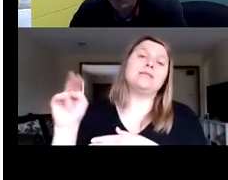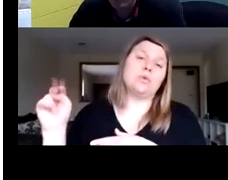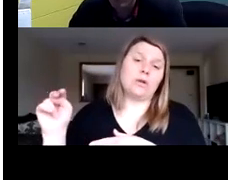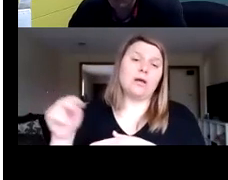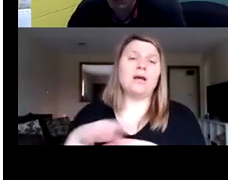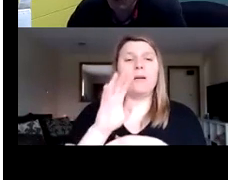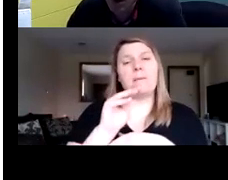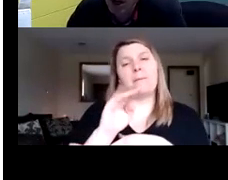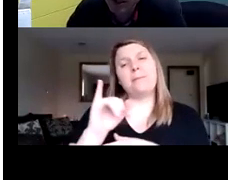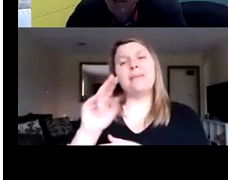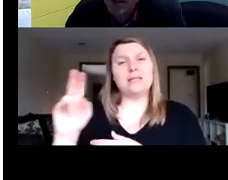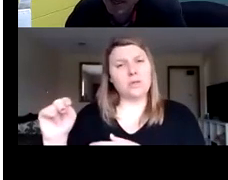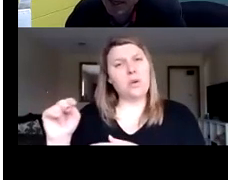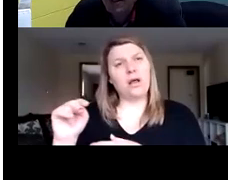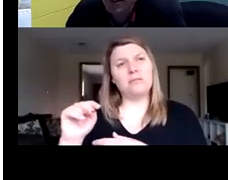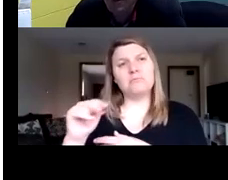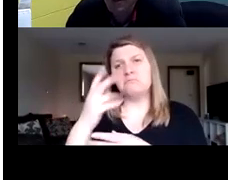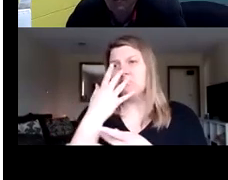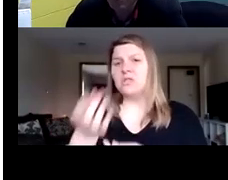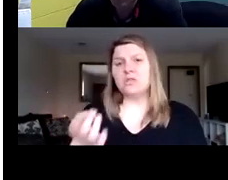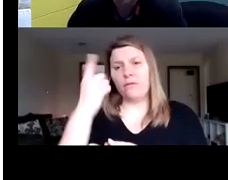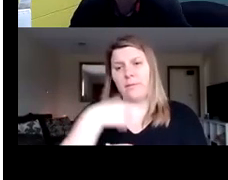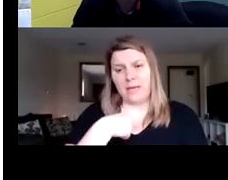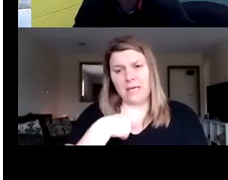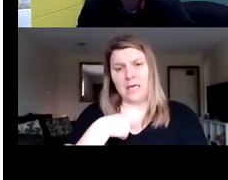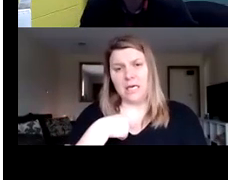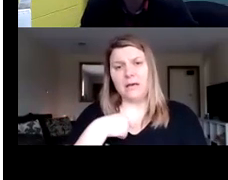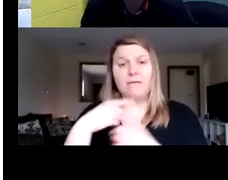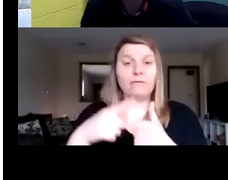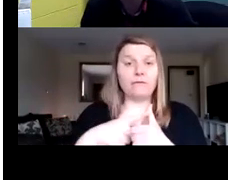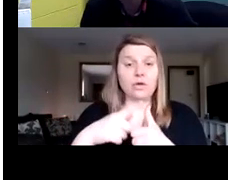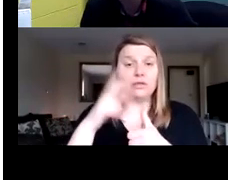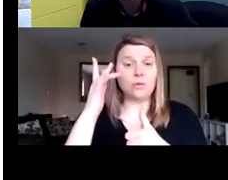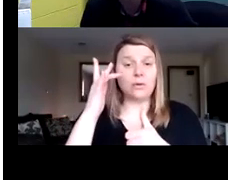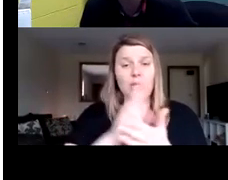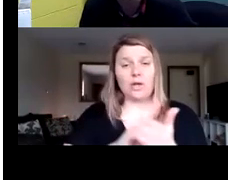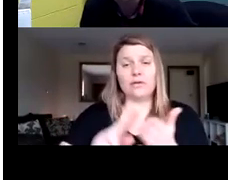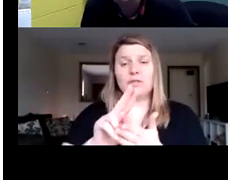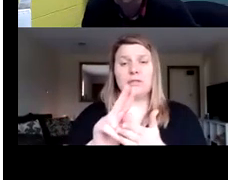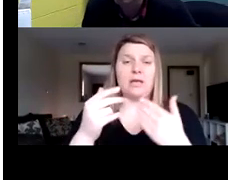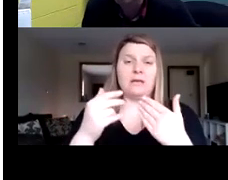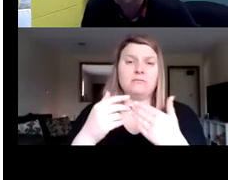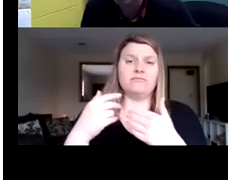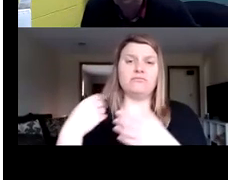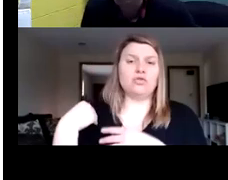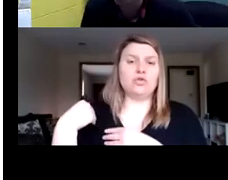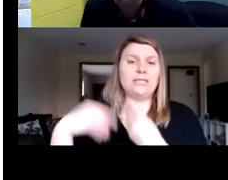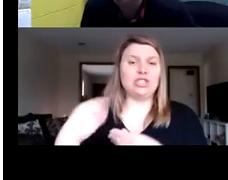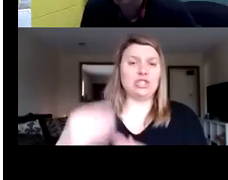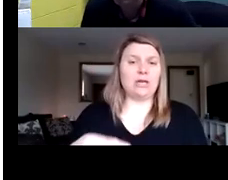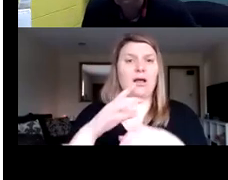Minnesota was a particular draw to me. First of all, the university has a long tradition in global